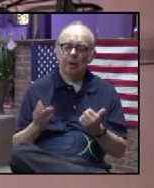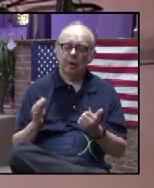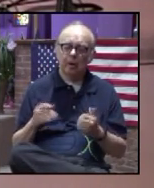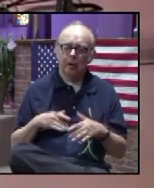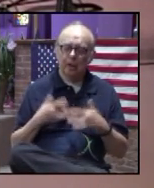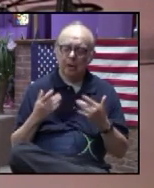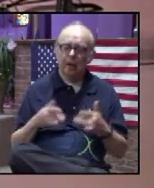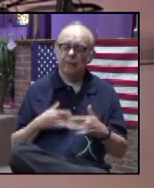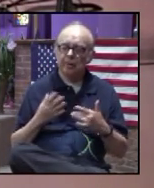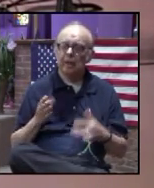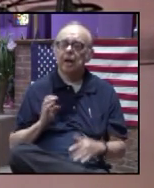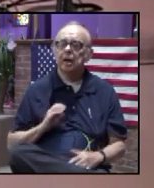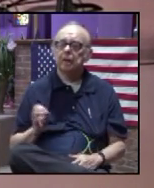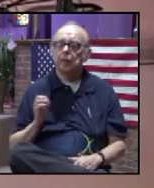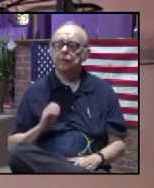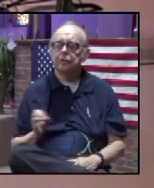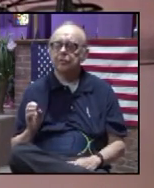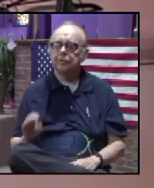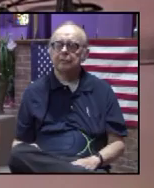their emotions.